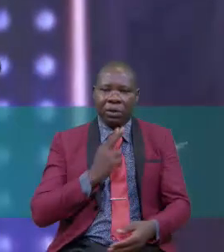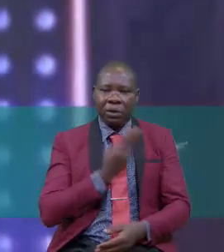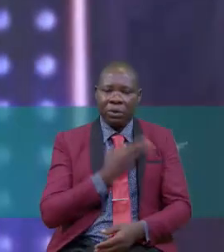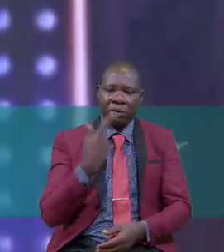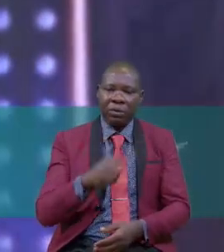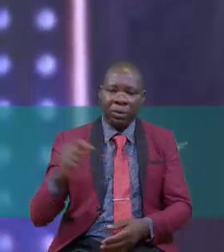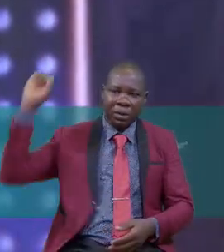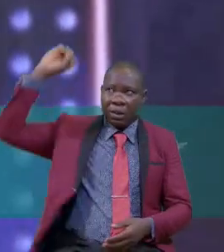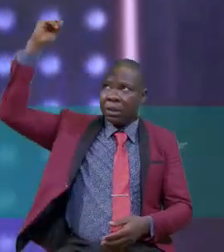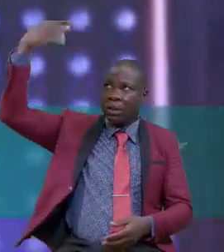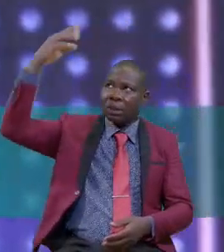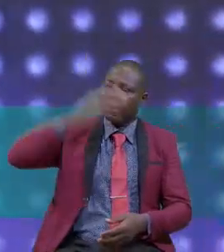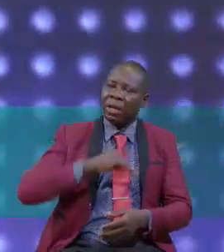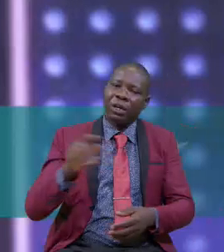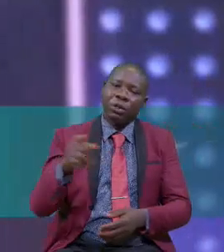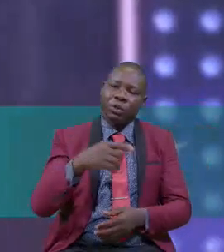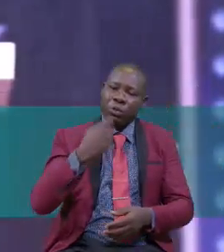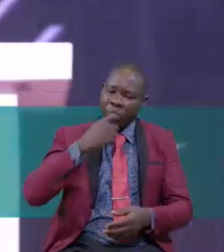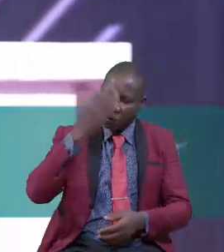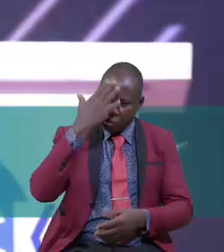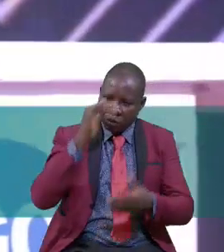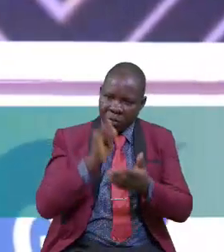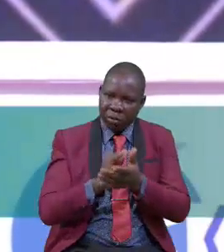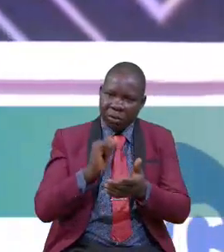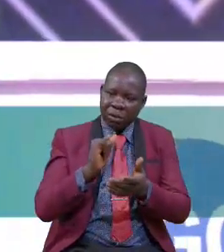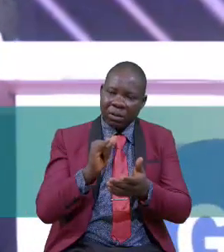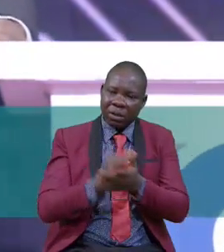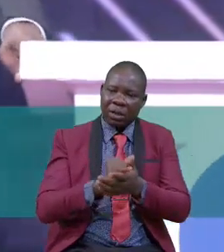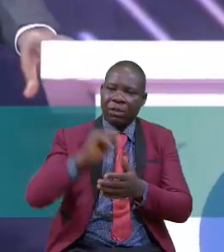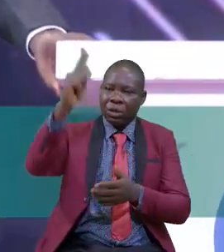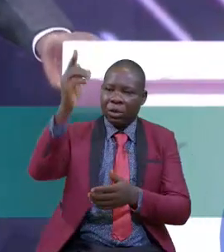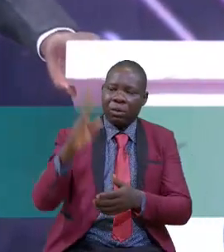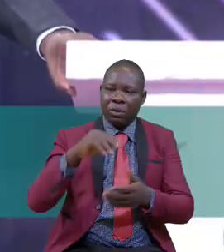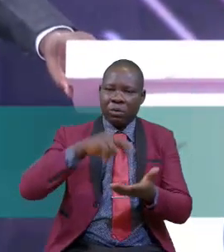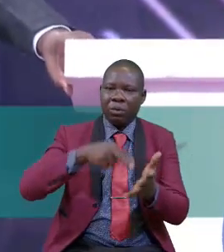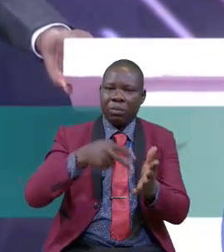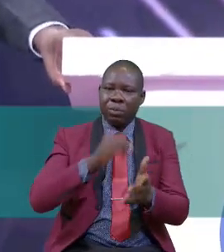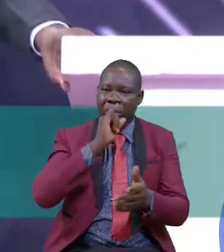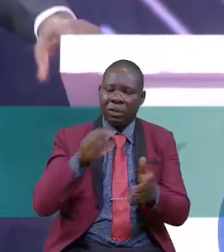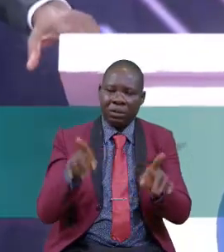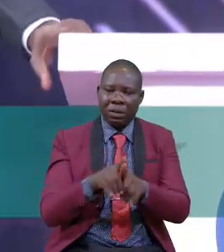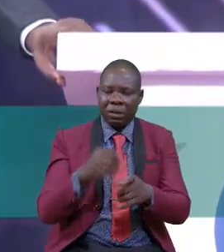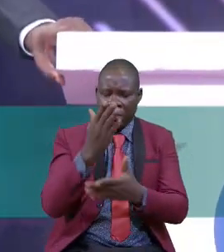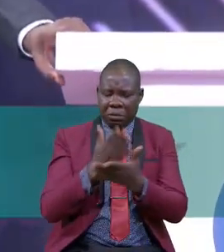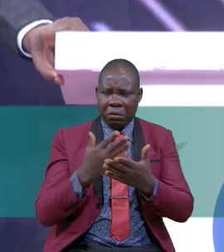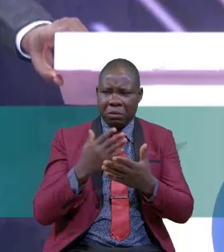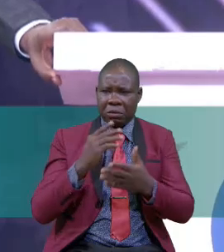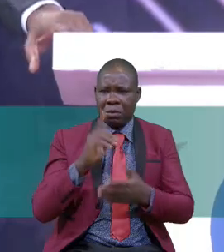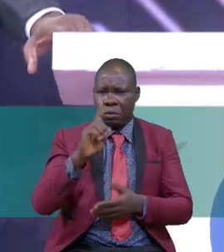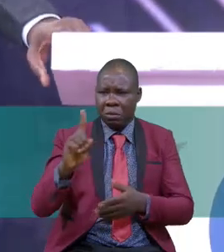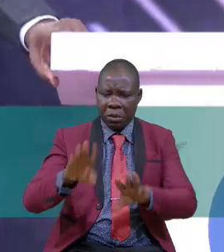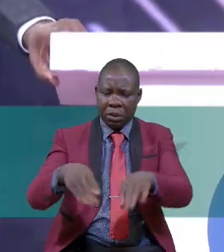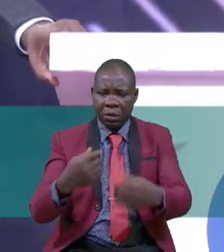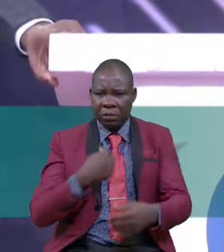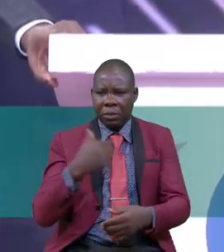also know God's purpose. It's like somebody gives me a pen. He has something in mind. And